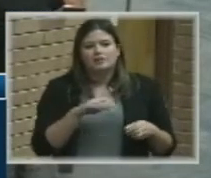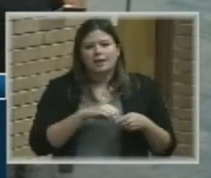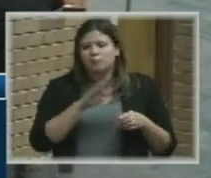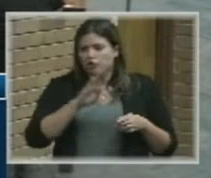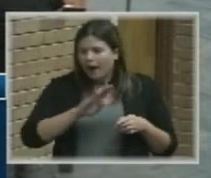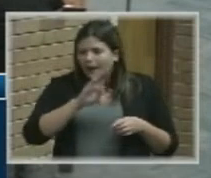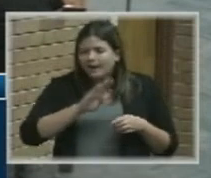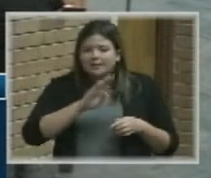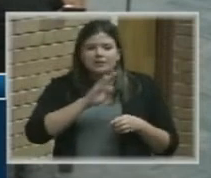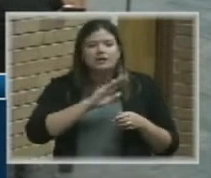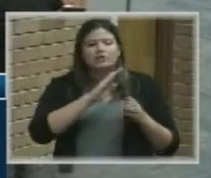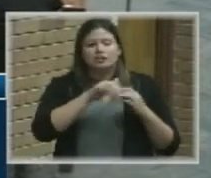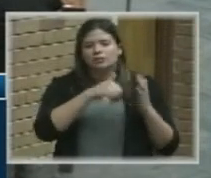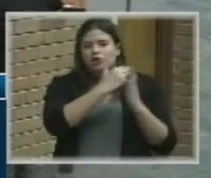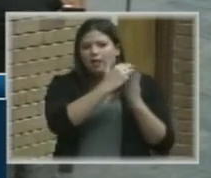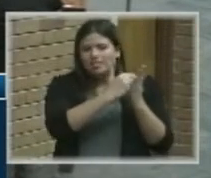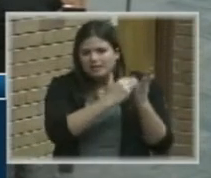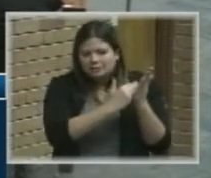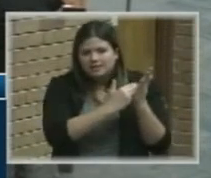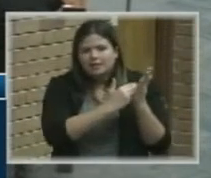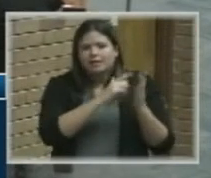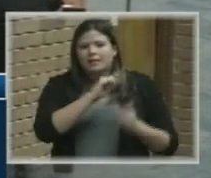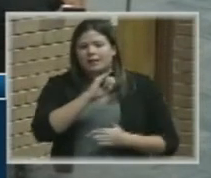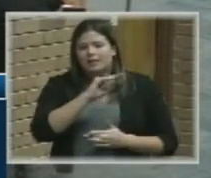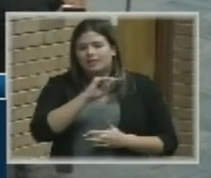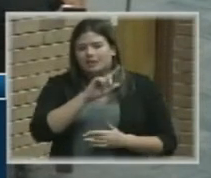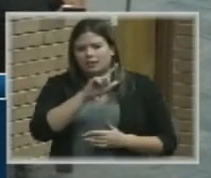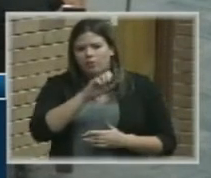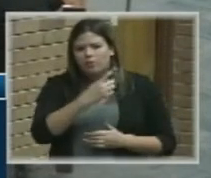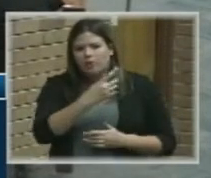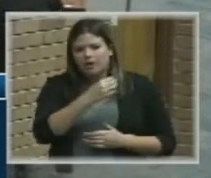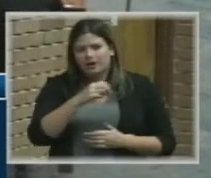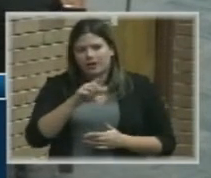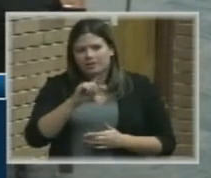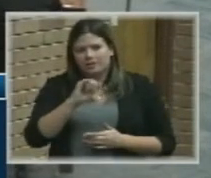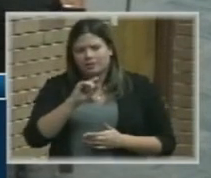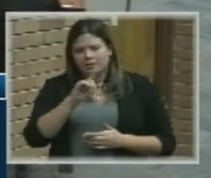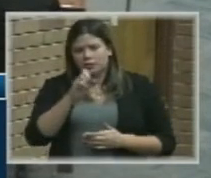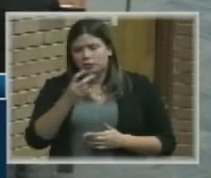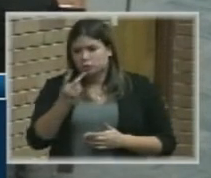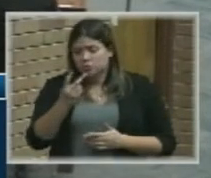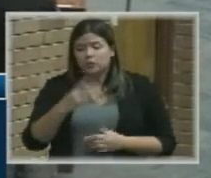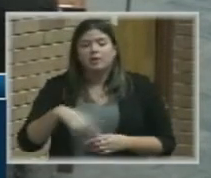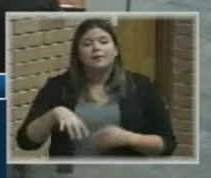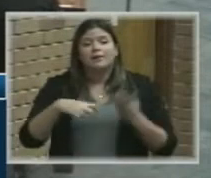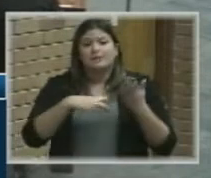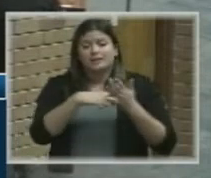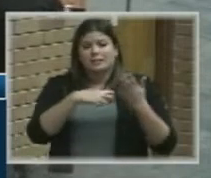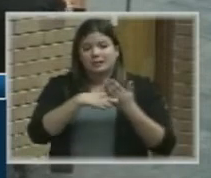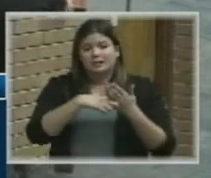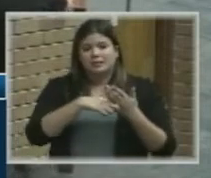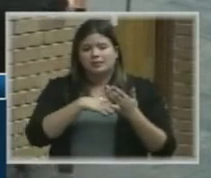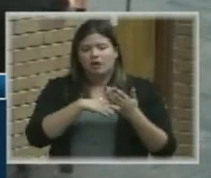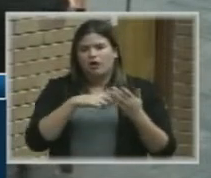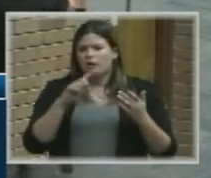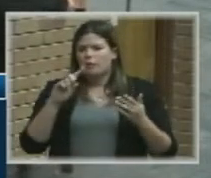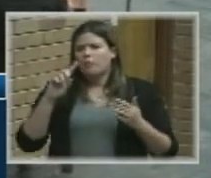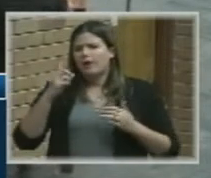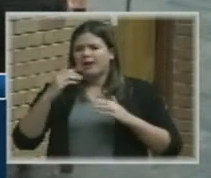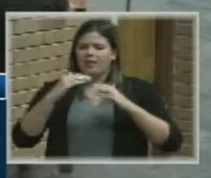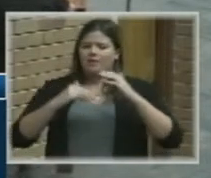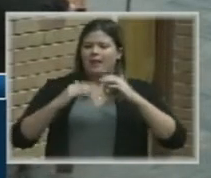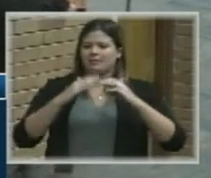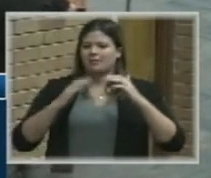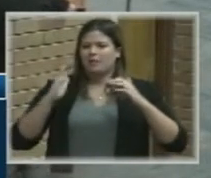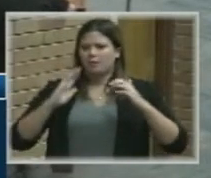listed, okay, so that you know where you're going to be going. And tickets are $1 less now up until about